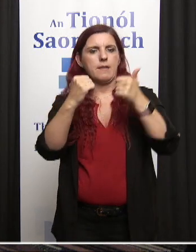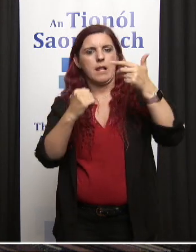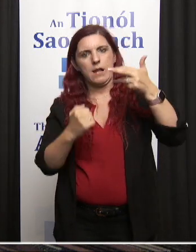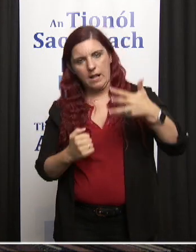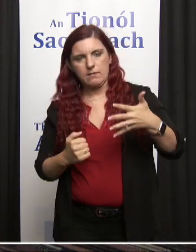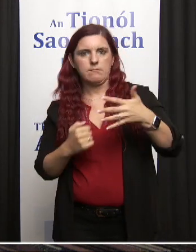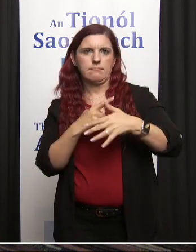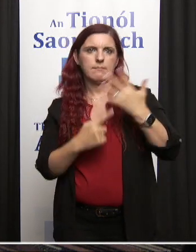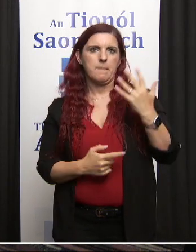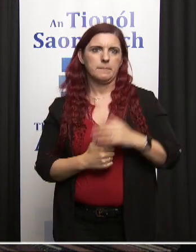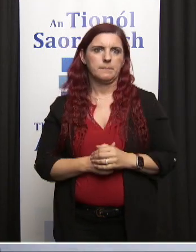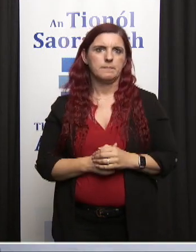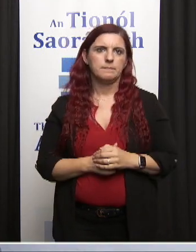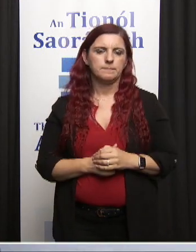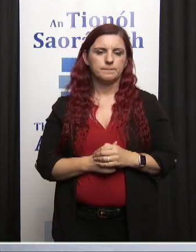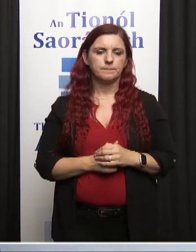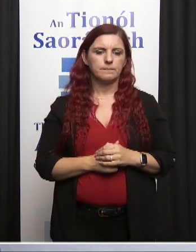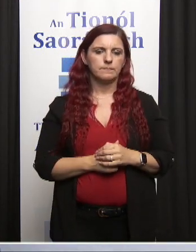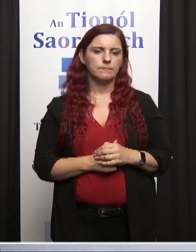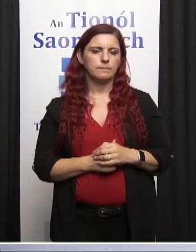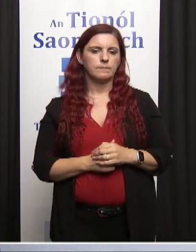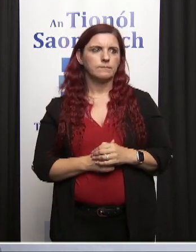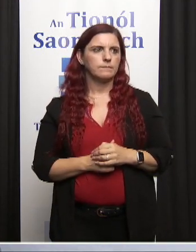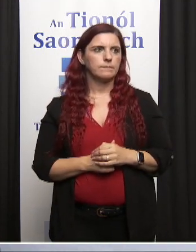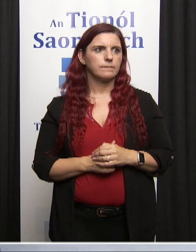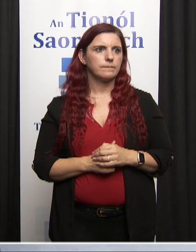E, as an example.